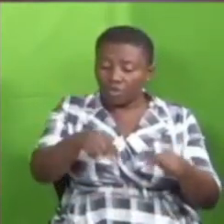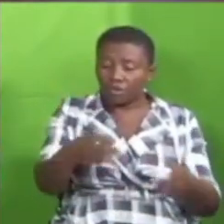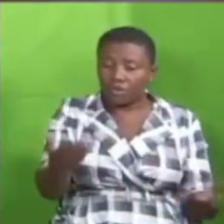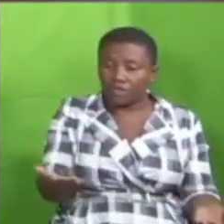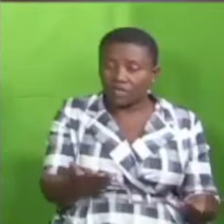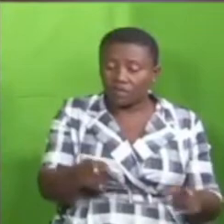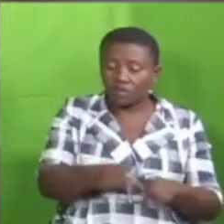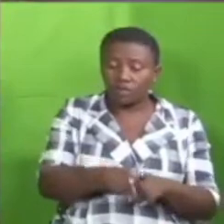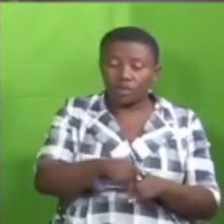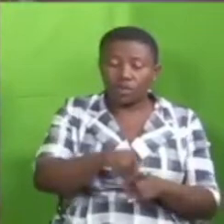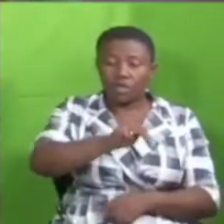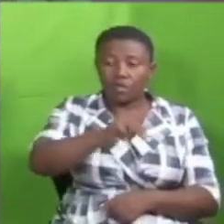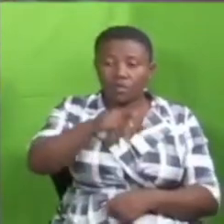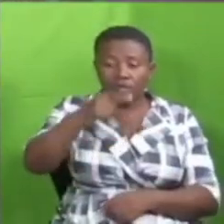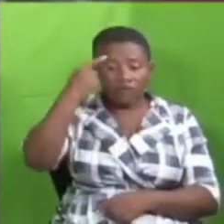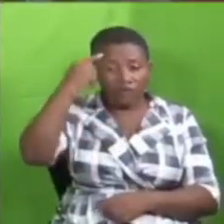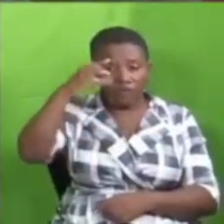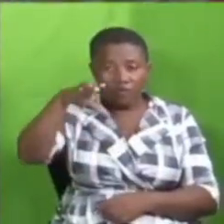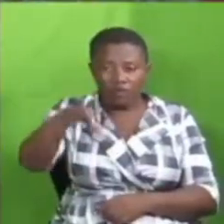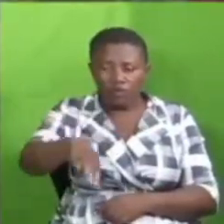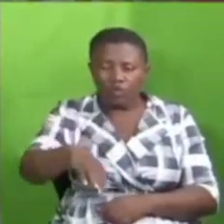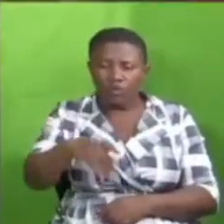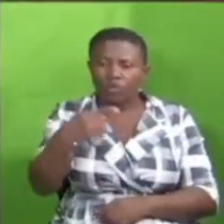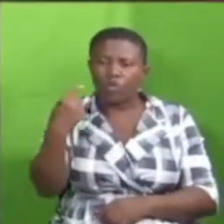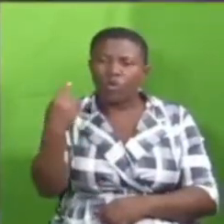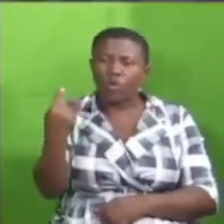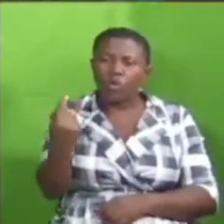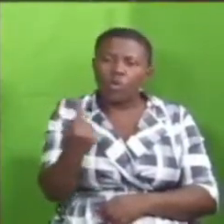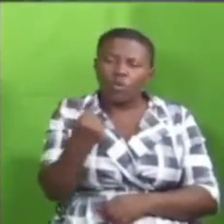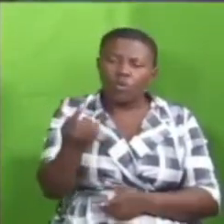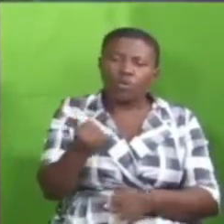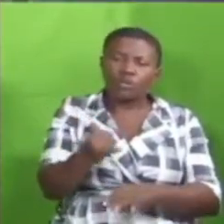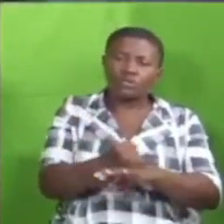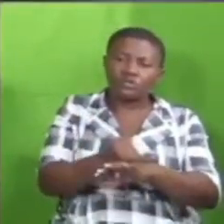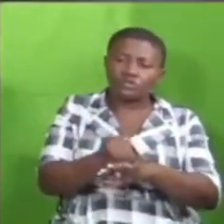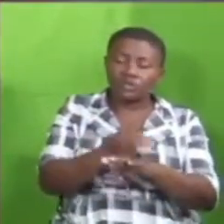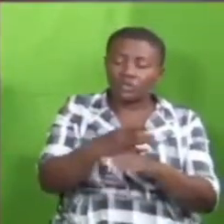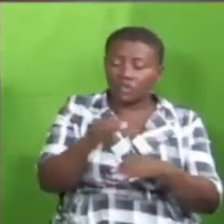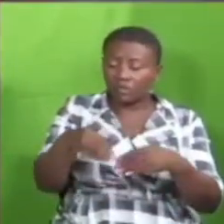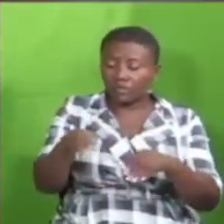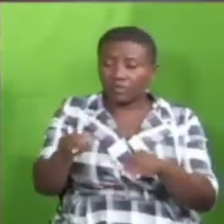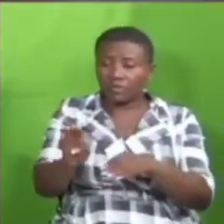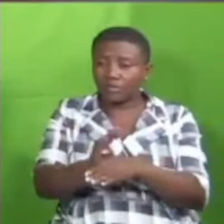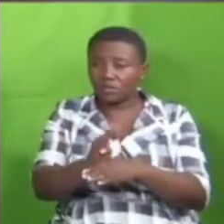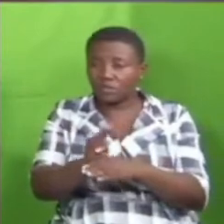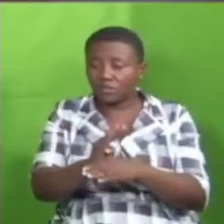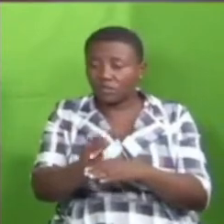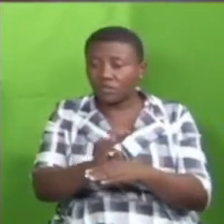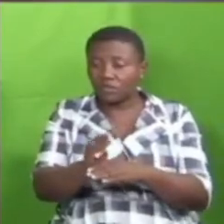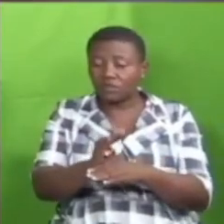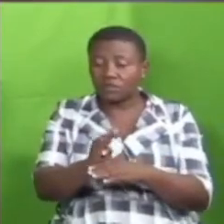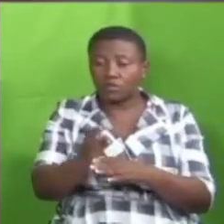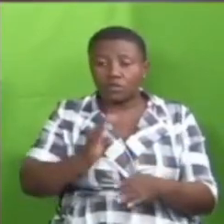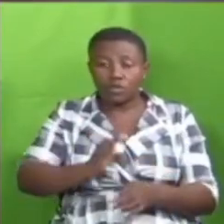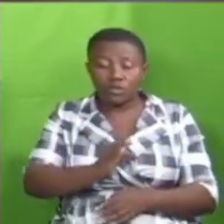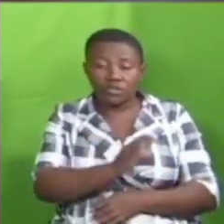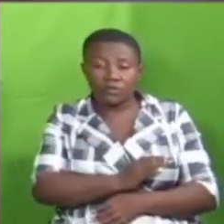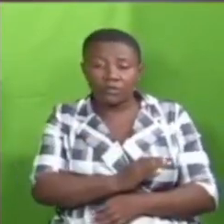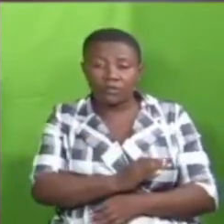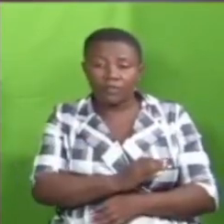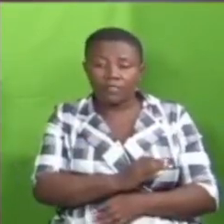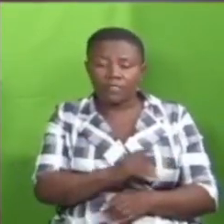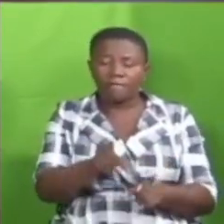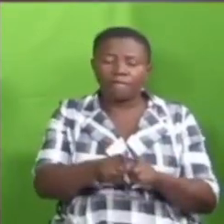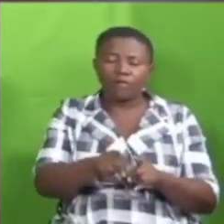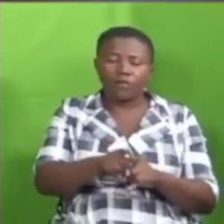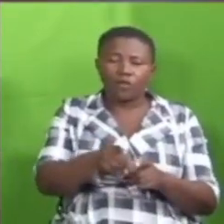Shaman, he was part of Trade and Industry Committee, and he even chaired an agency within the